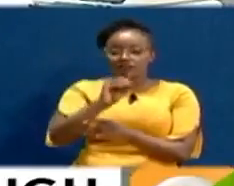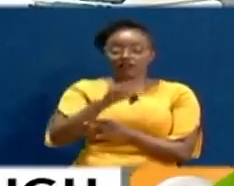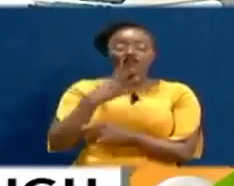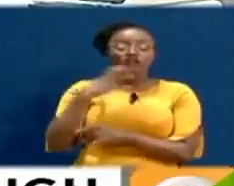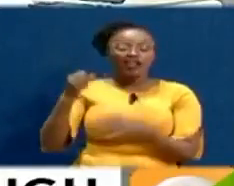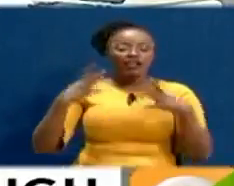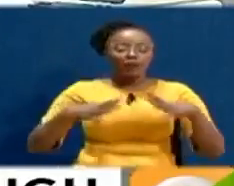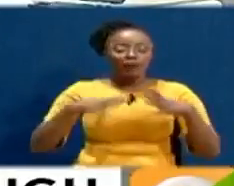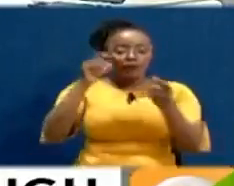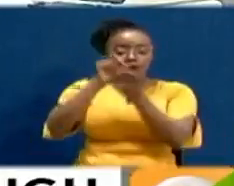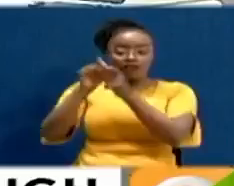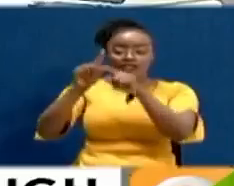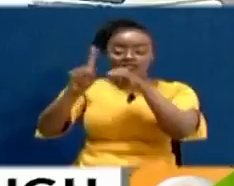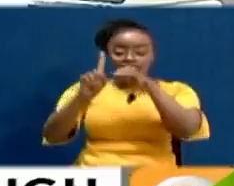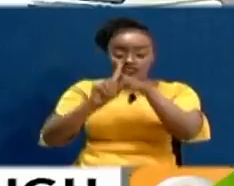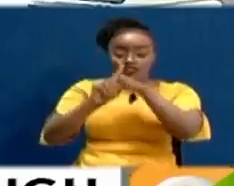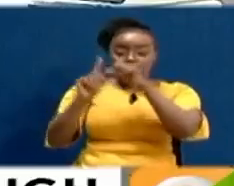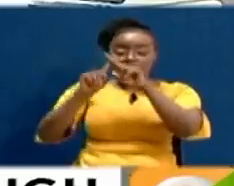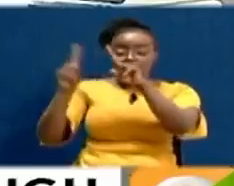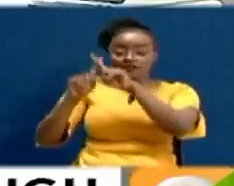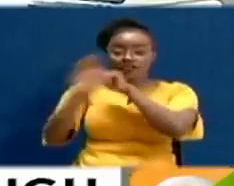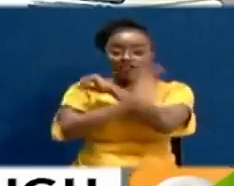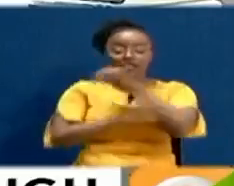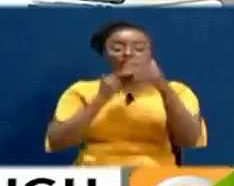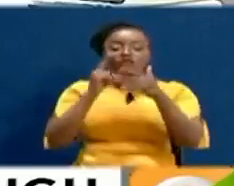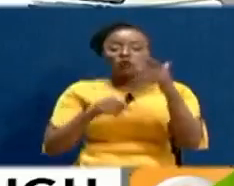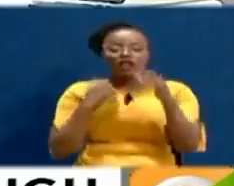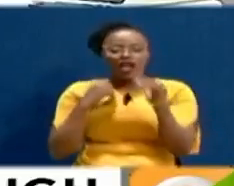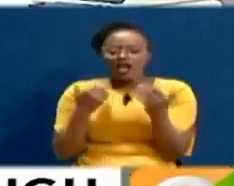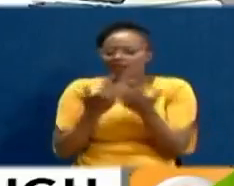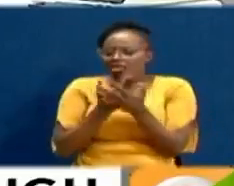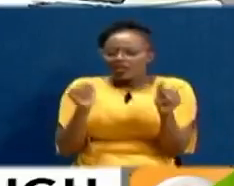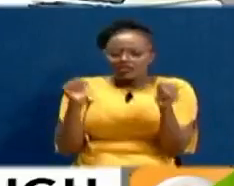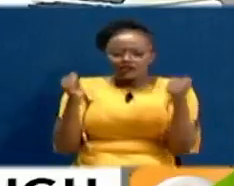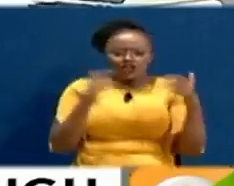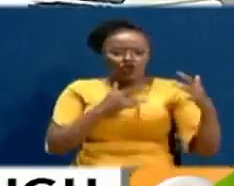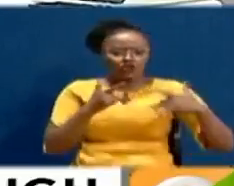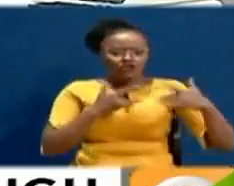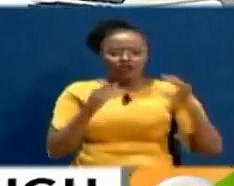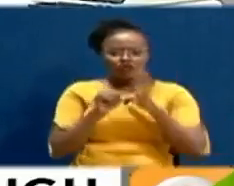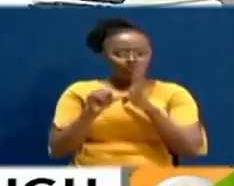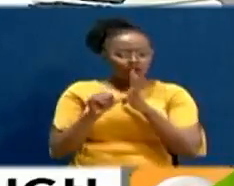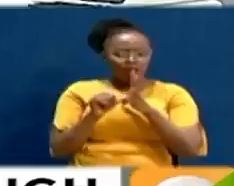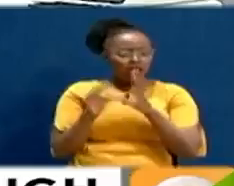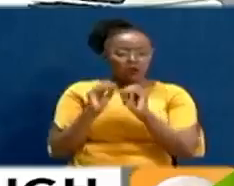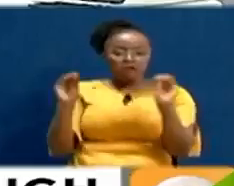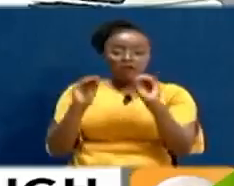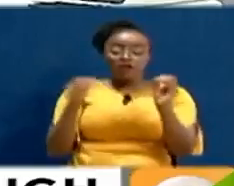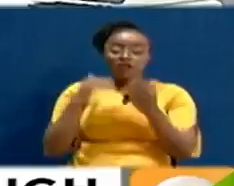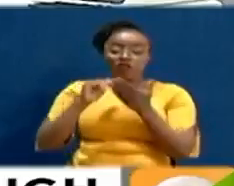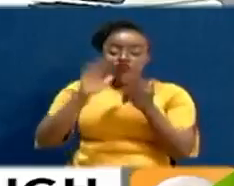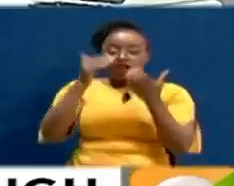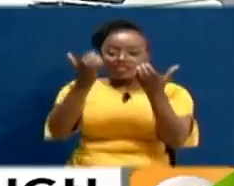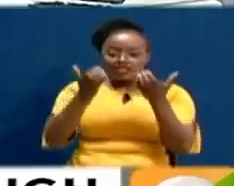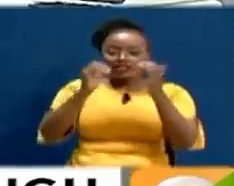43,500 people in six different countries, and they say there was no safety concerns. So let's begin this bulletin with some